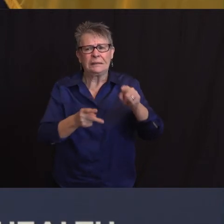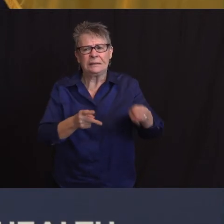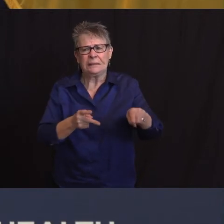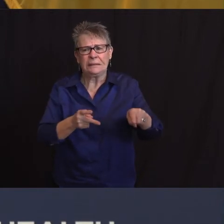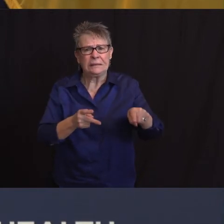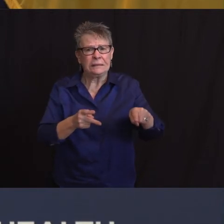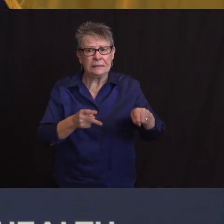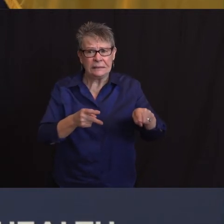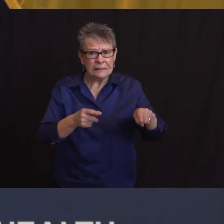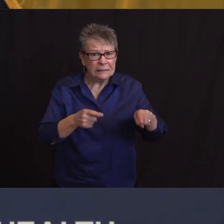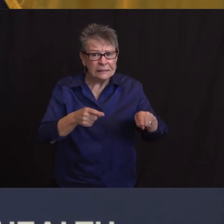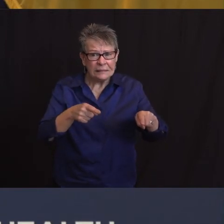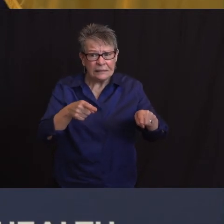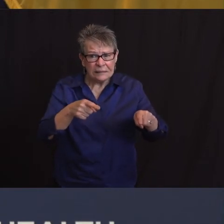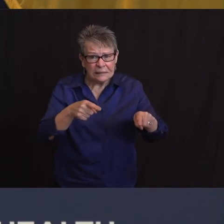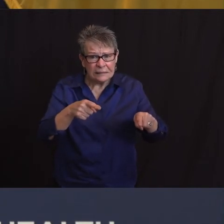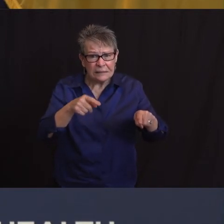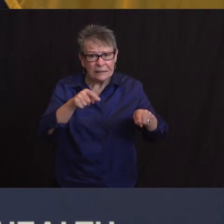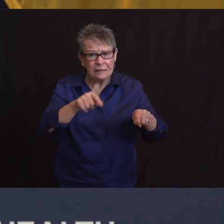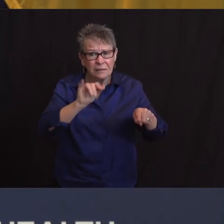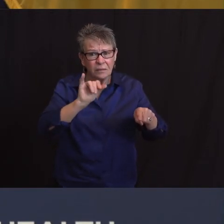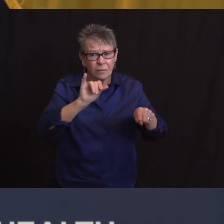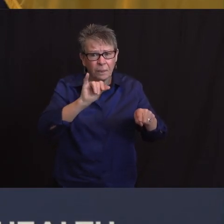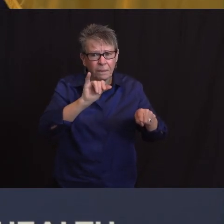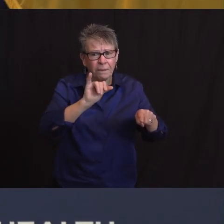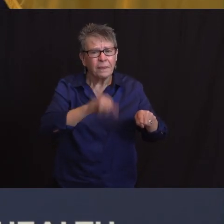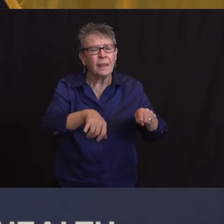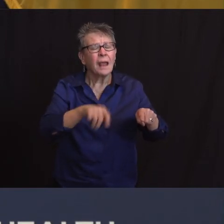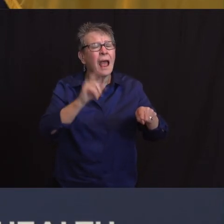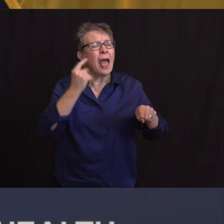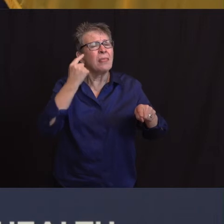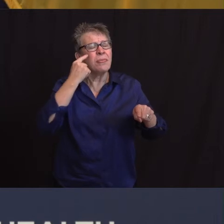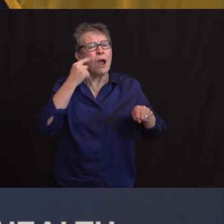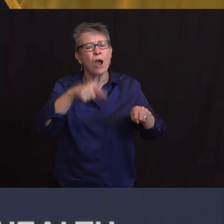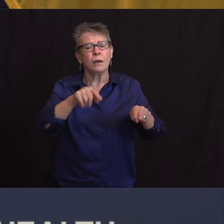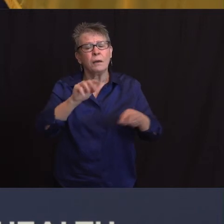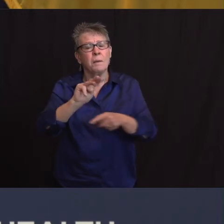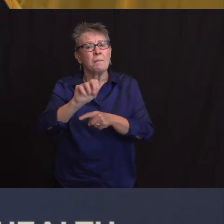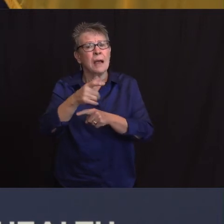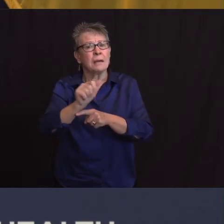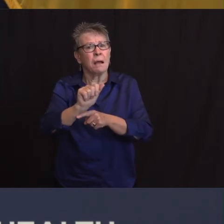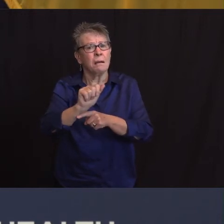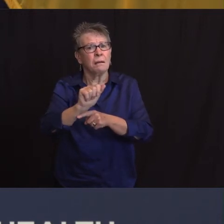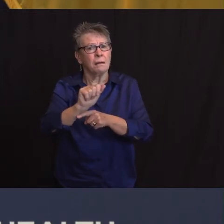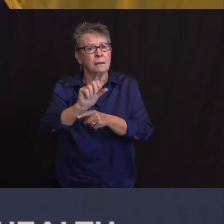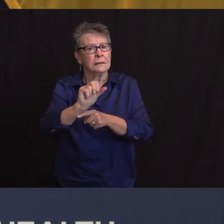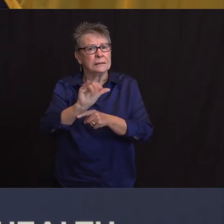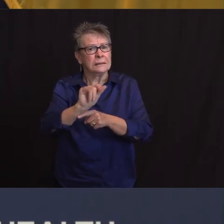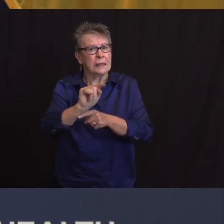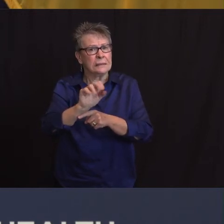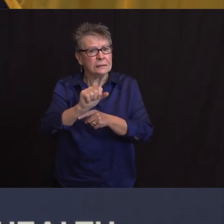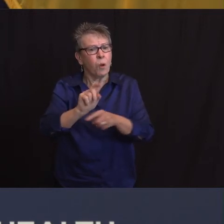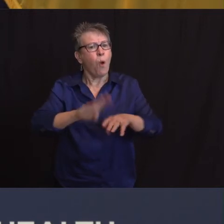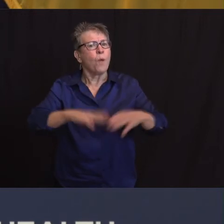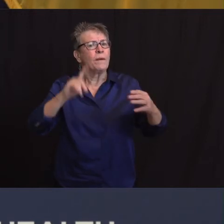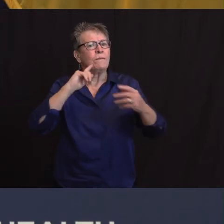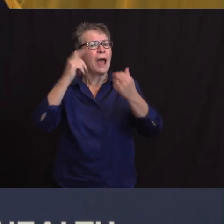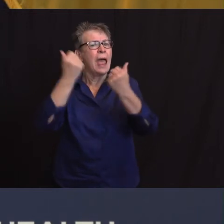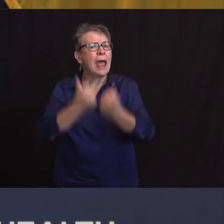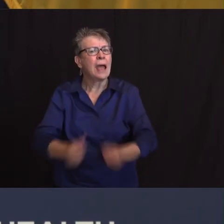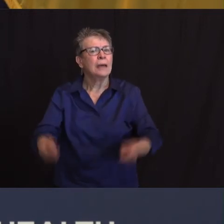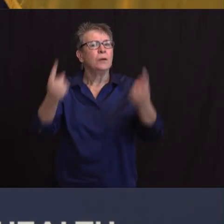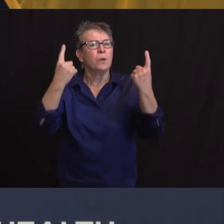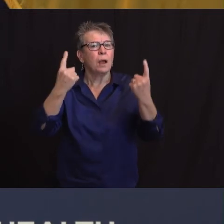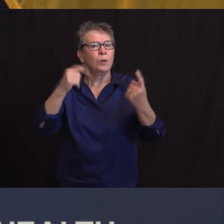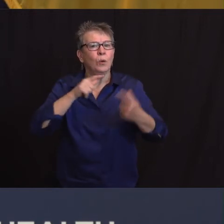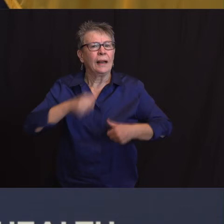mega sites are supposed to be open to everybody. And for both you, Commissioner, and the Governor, as more New Jersey residents